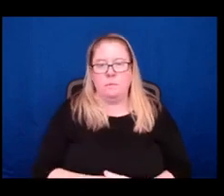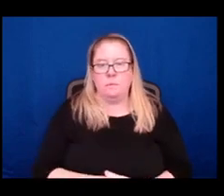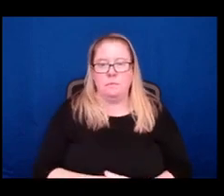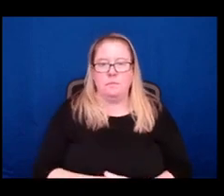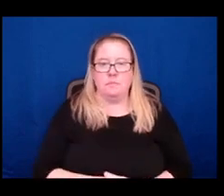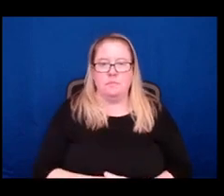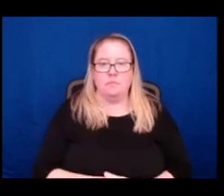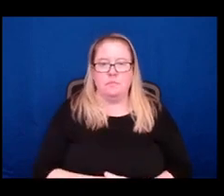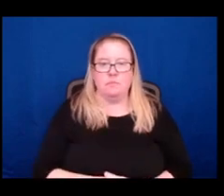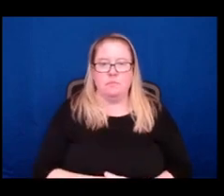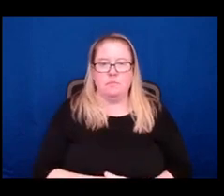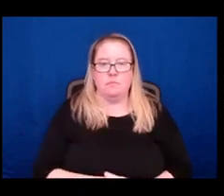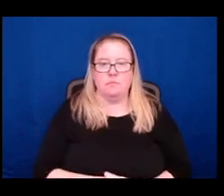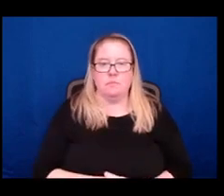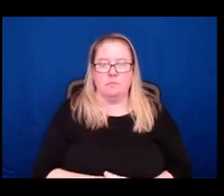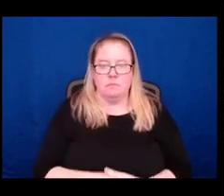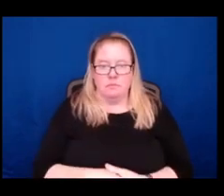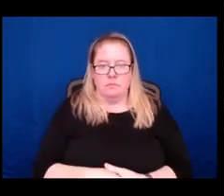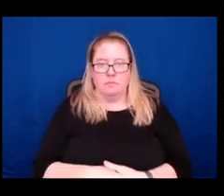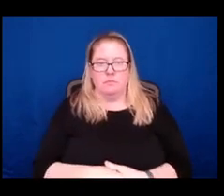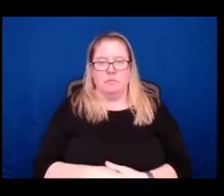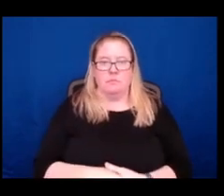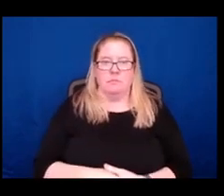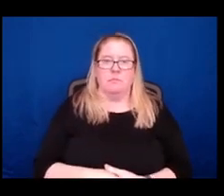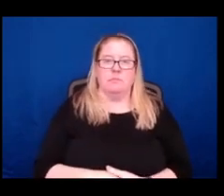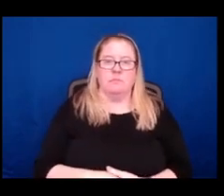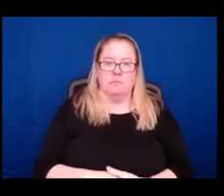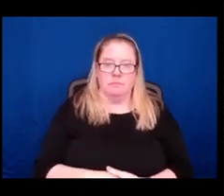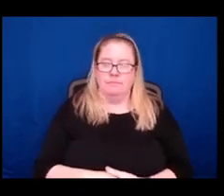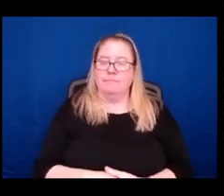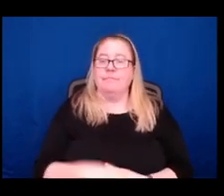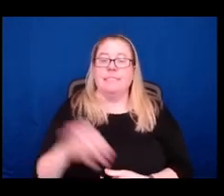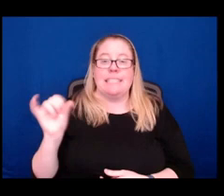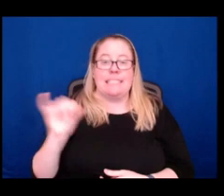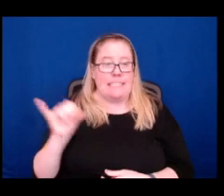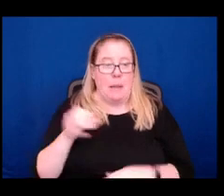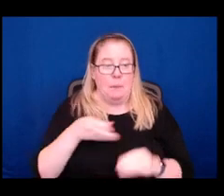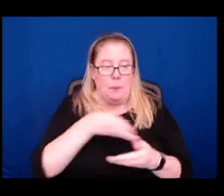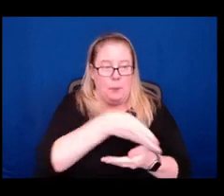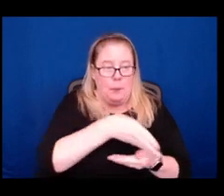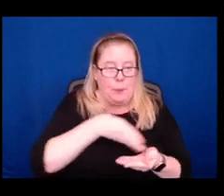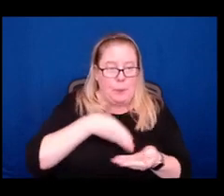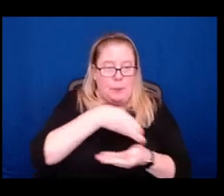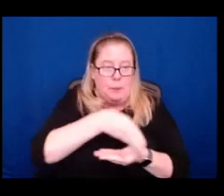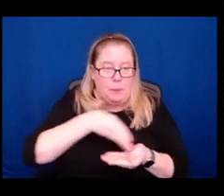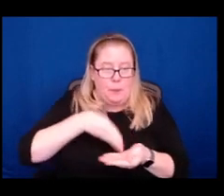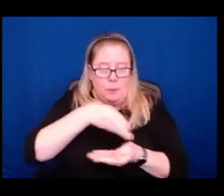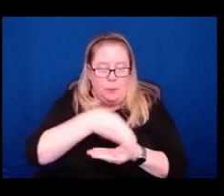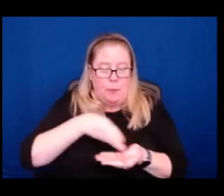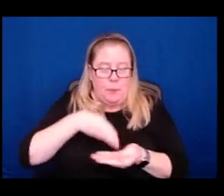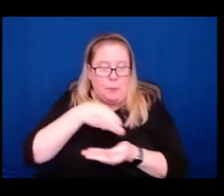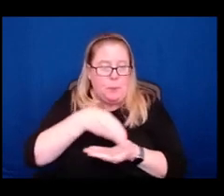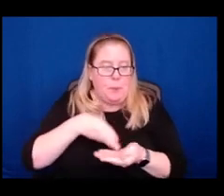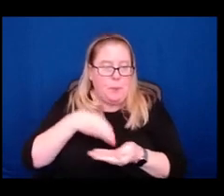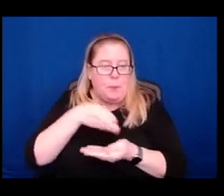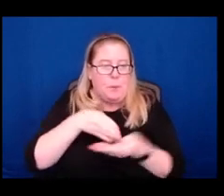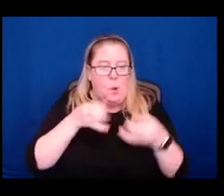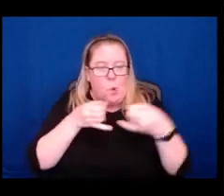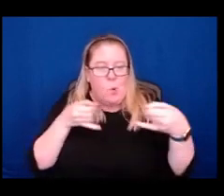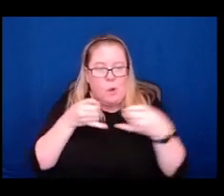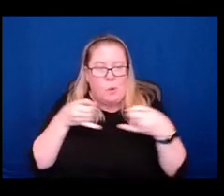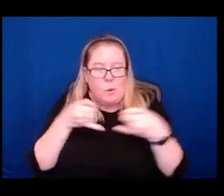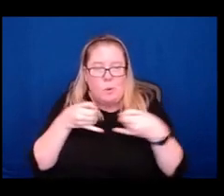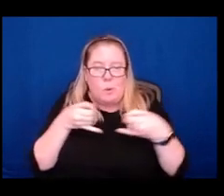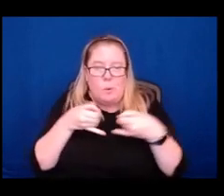All right. And we're going to do the same thing we did with our mango and just give it a nice